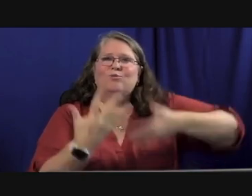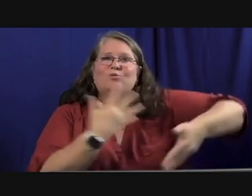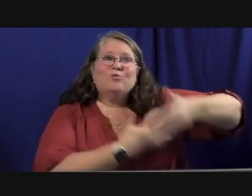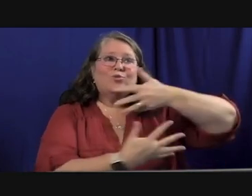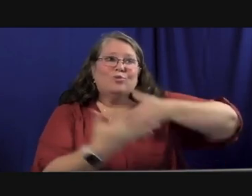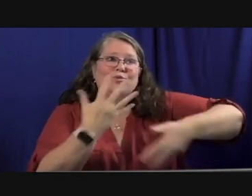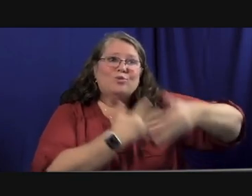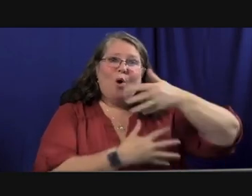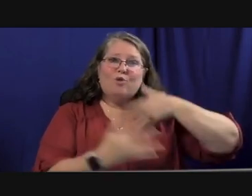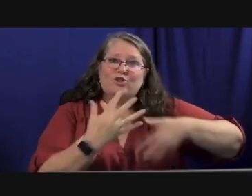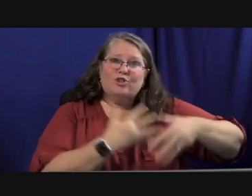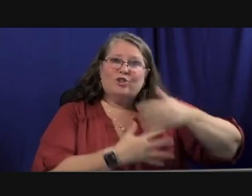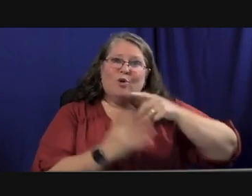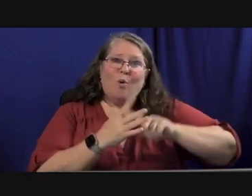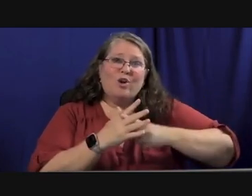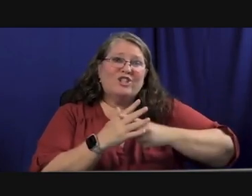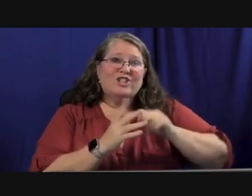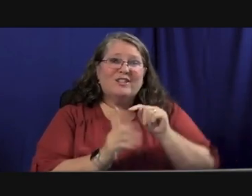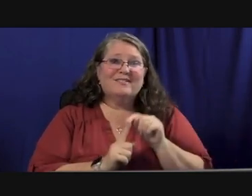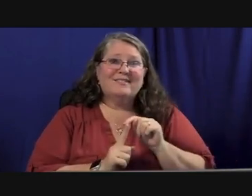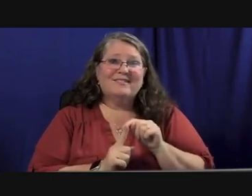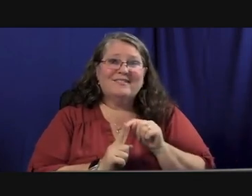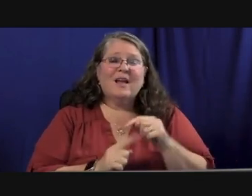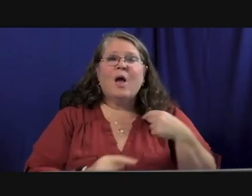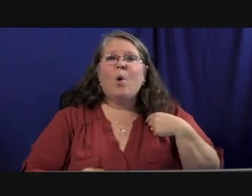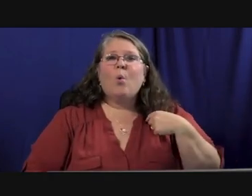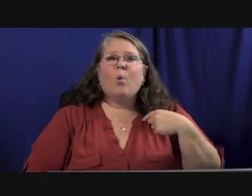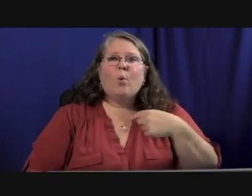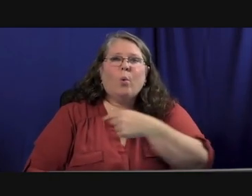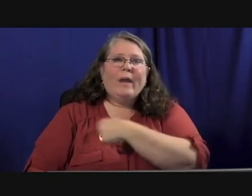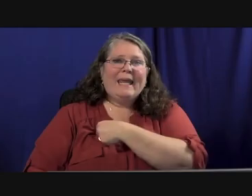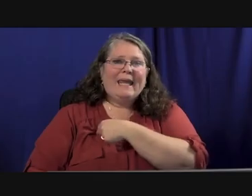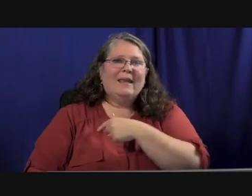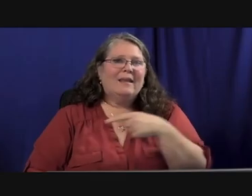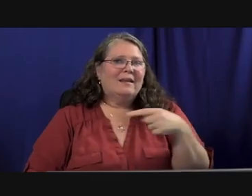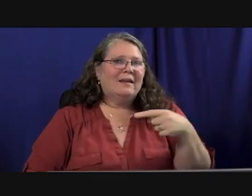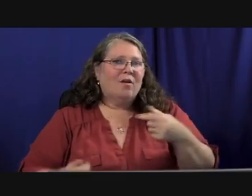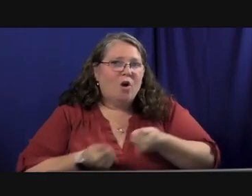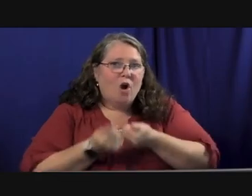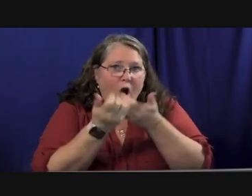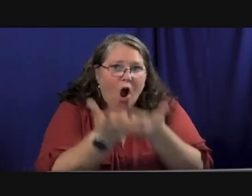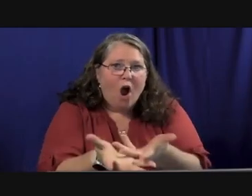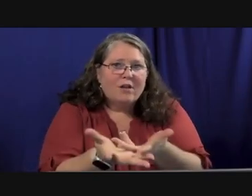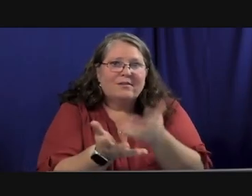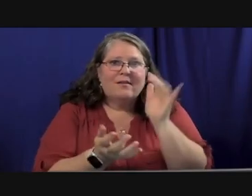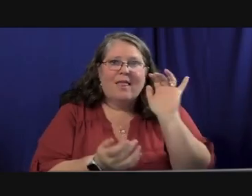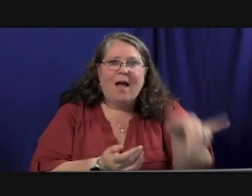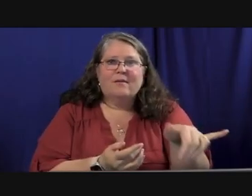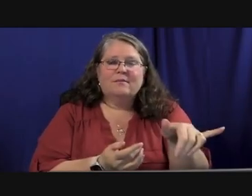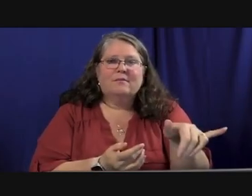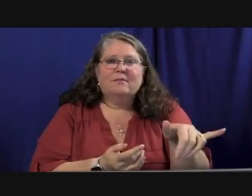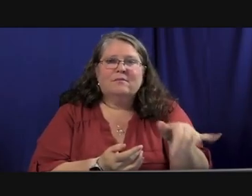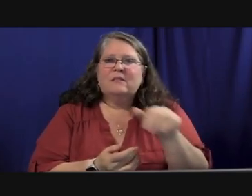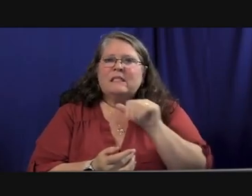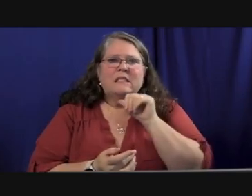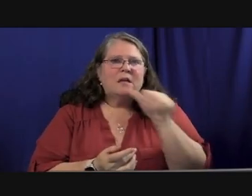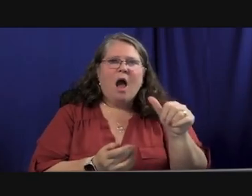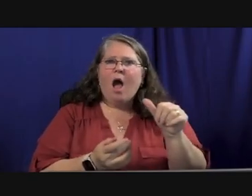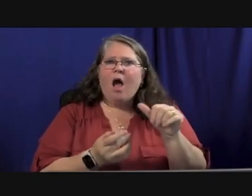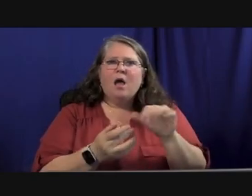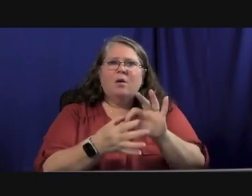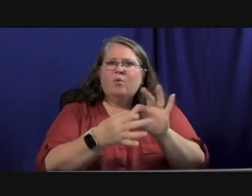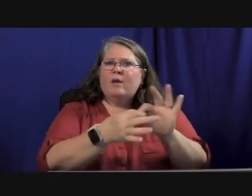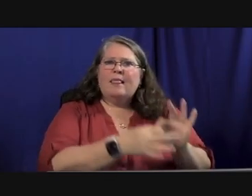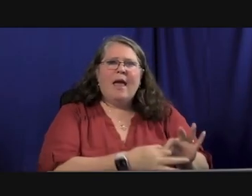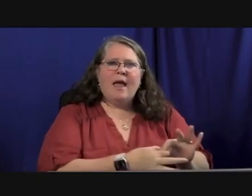is related with socialization with language. That's where it begins. So we cause